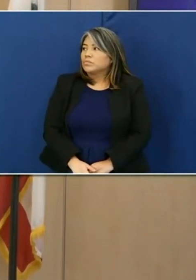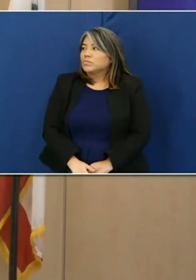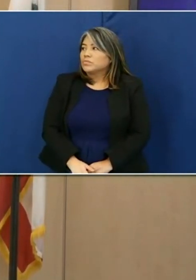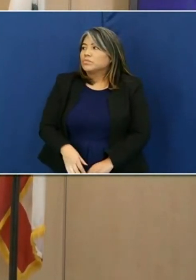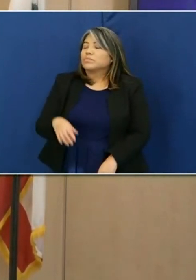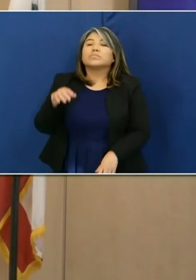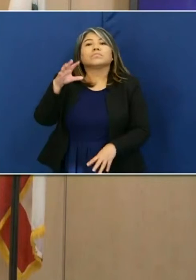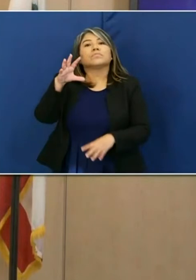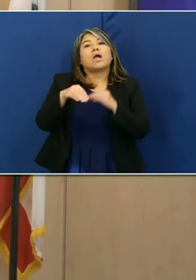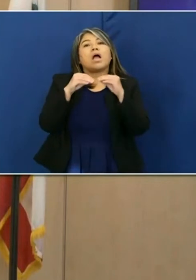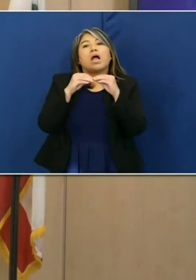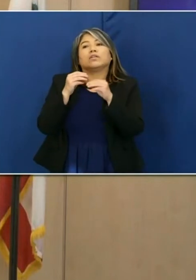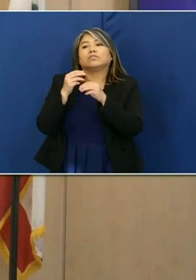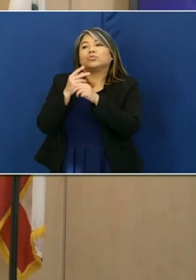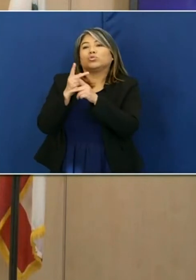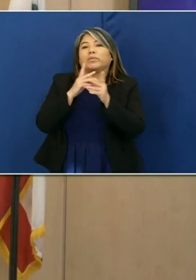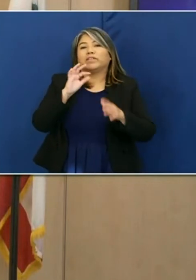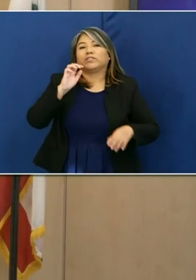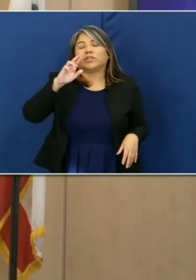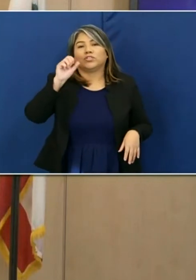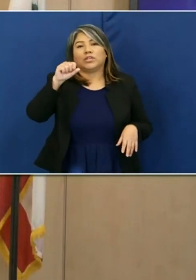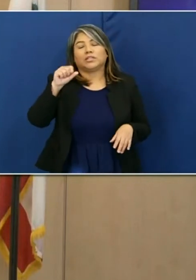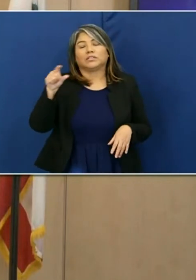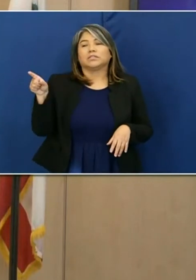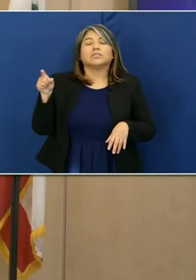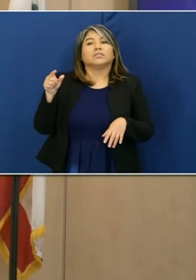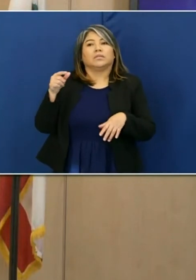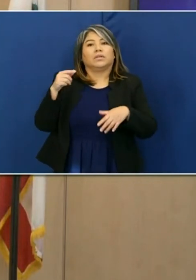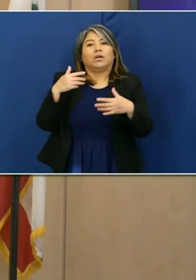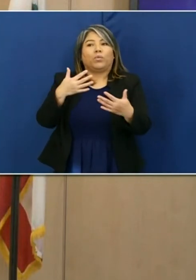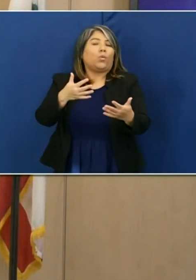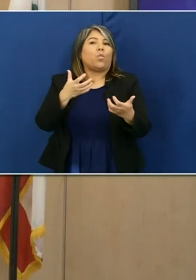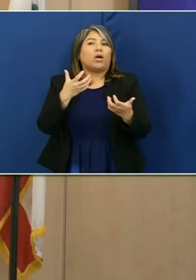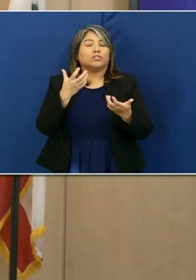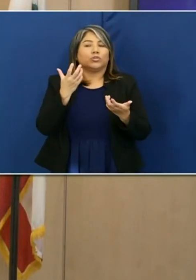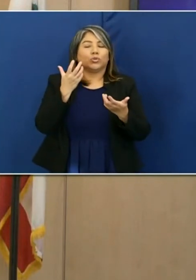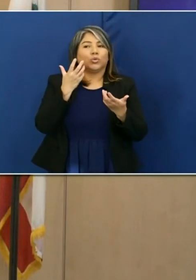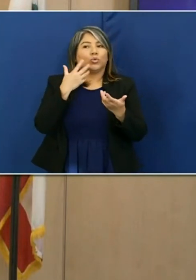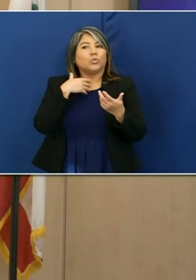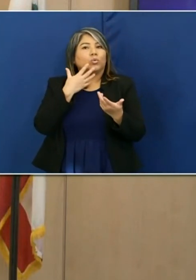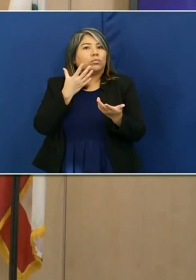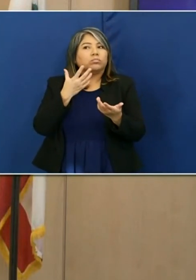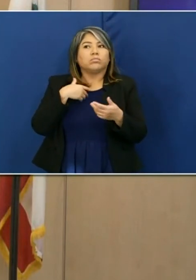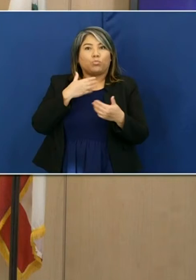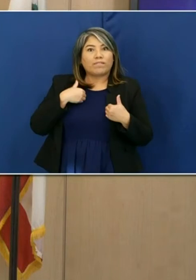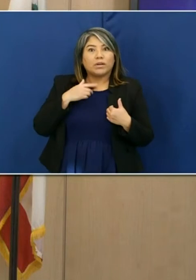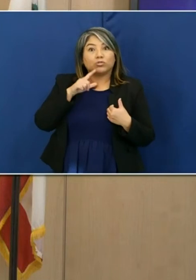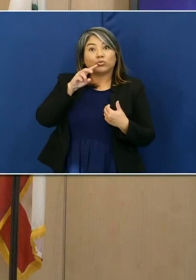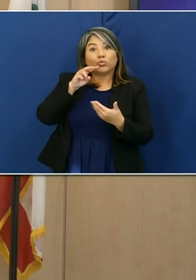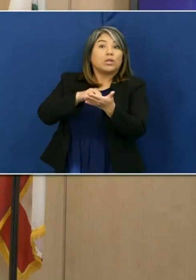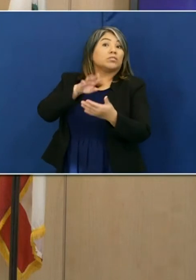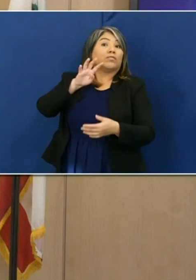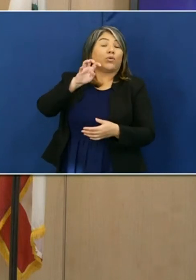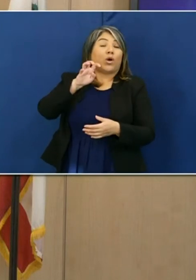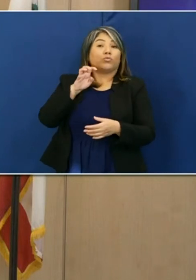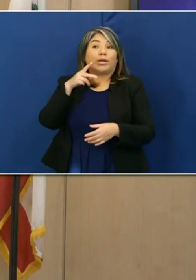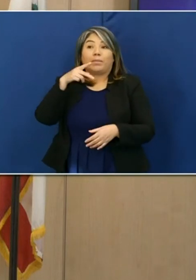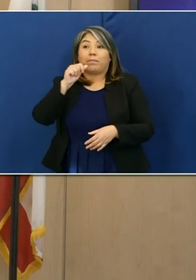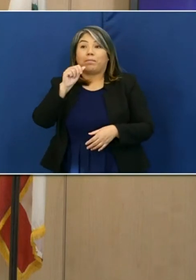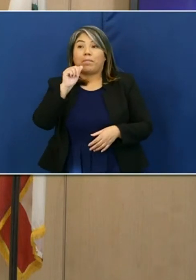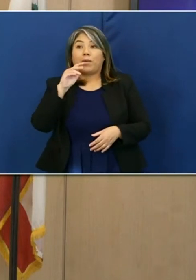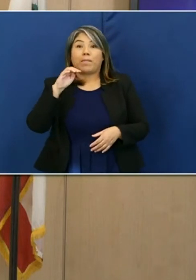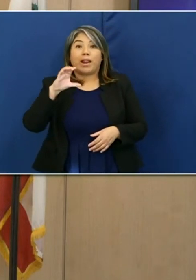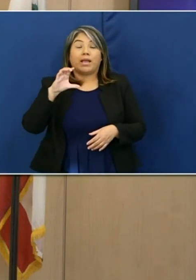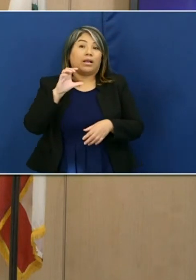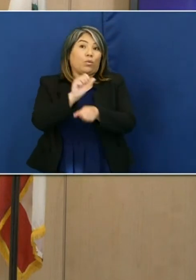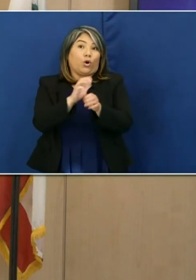Just to add to Supervisor Fletcher's point, absolutely, we want to tap into the 2,400 paramedics that we have in this county, and that's only